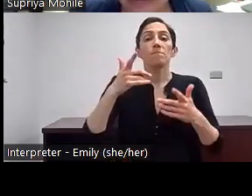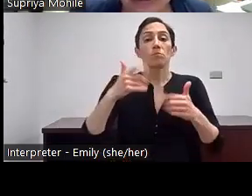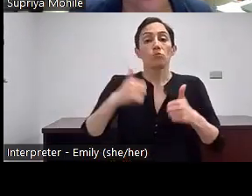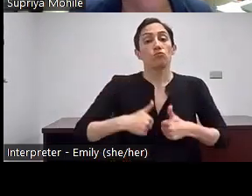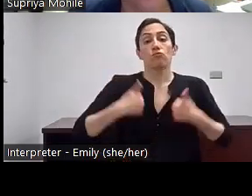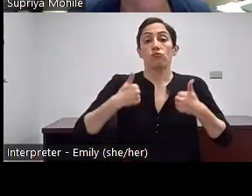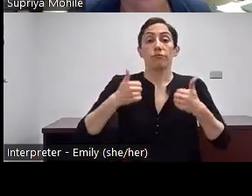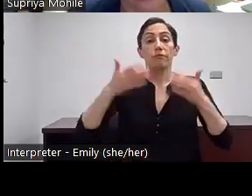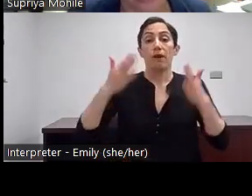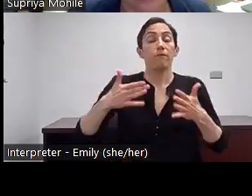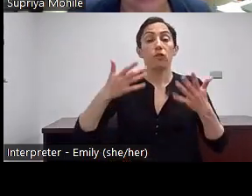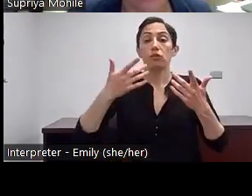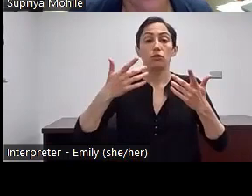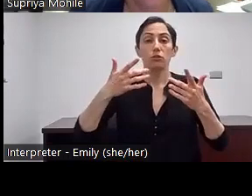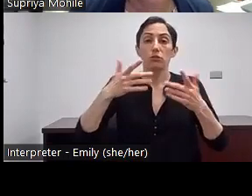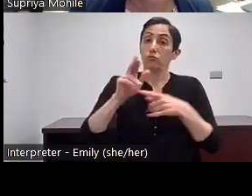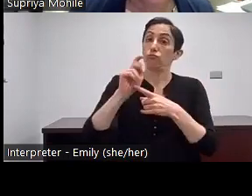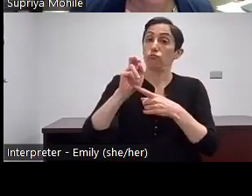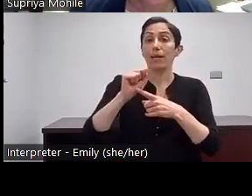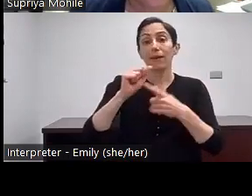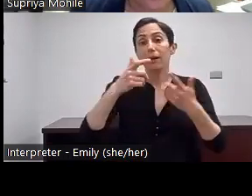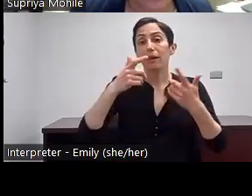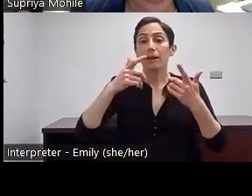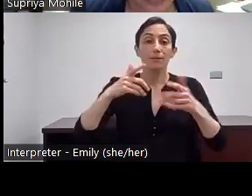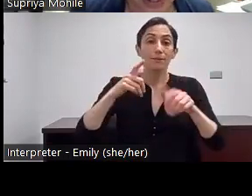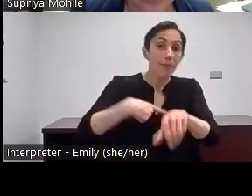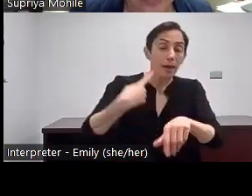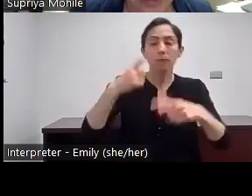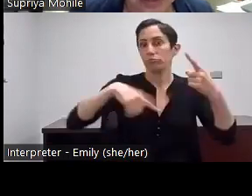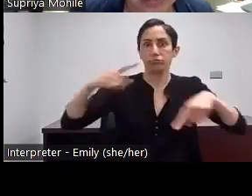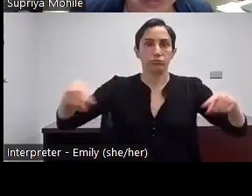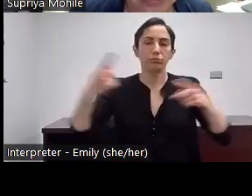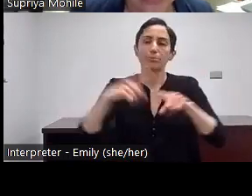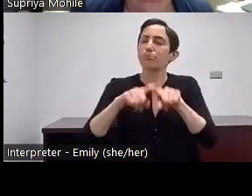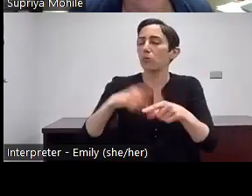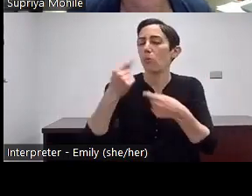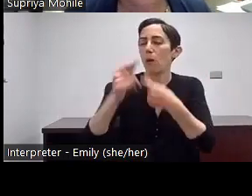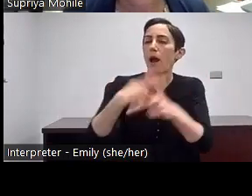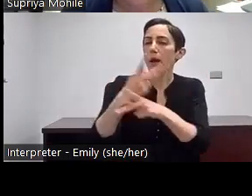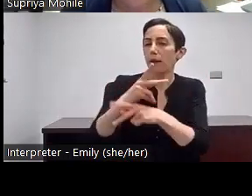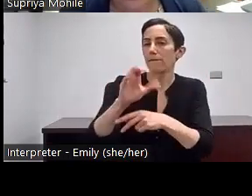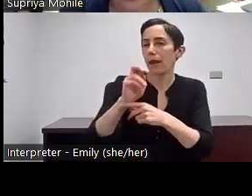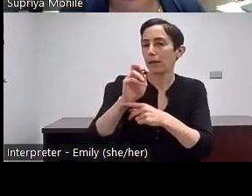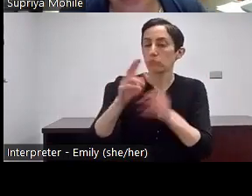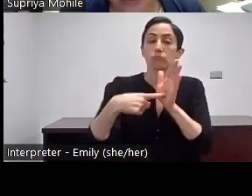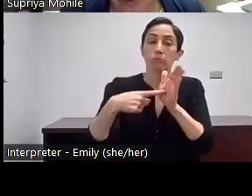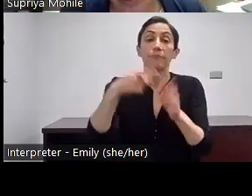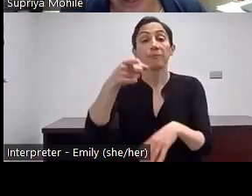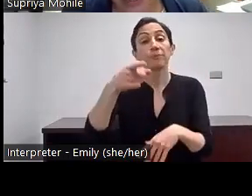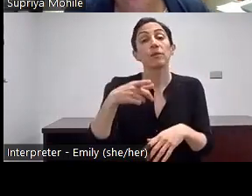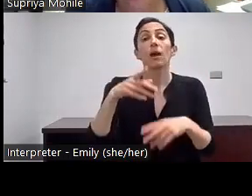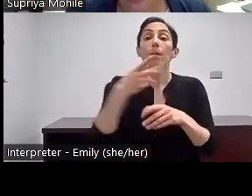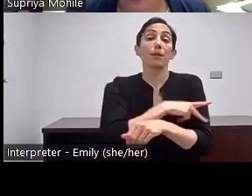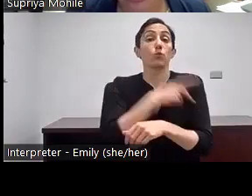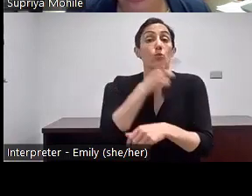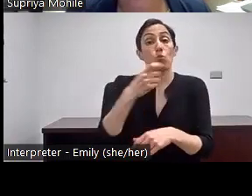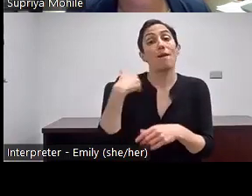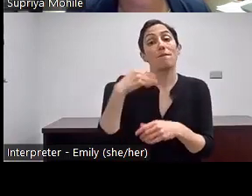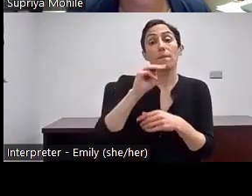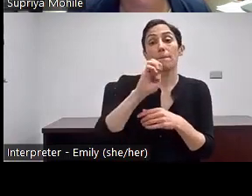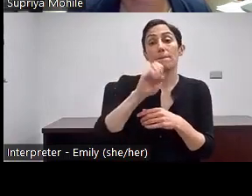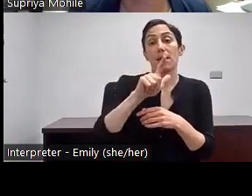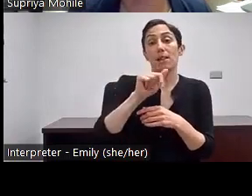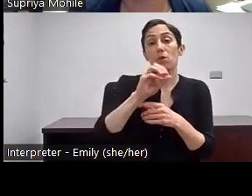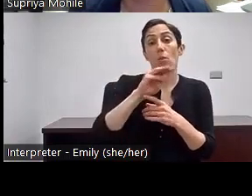of cancer somebody has. So for example, in this study, patients with melanoma had lower